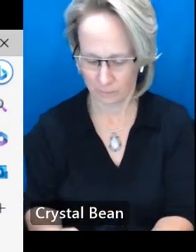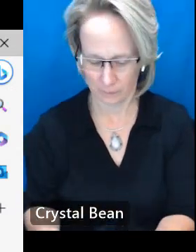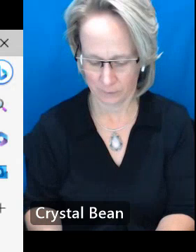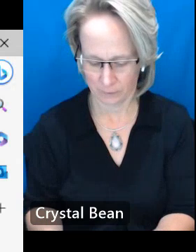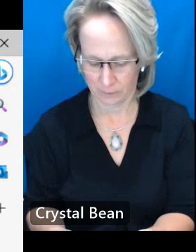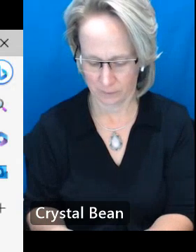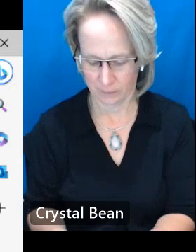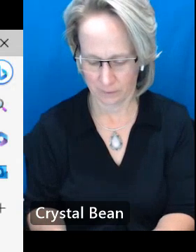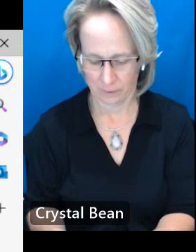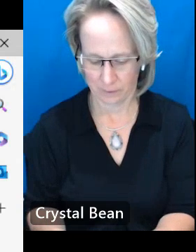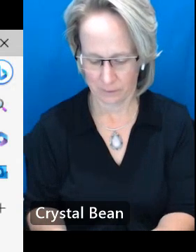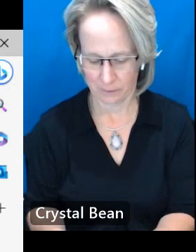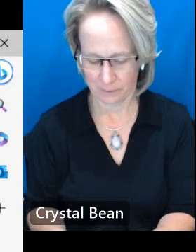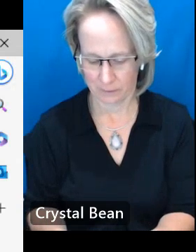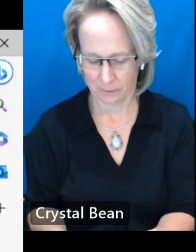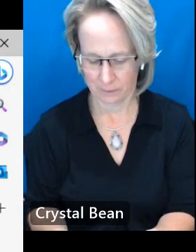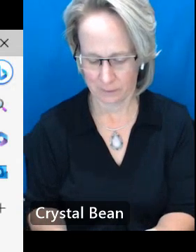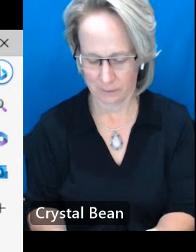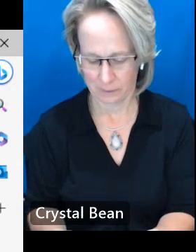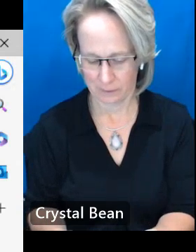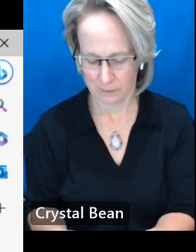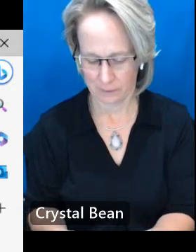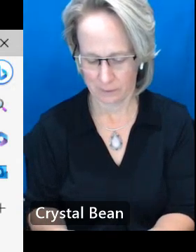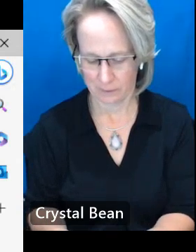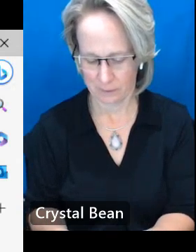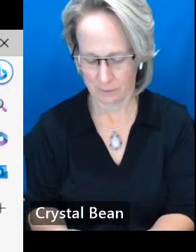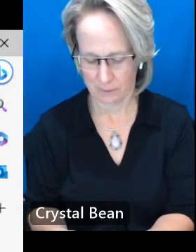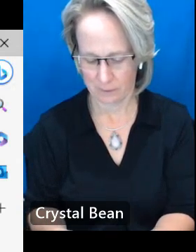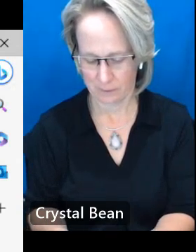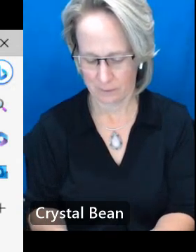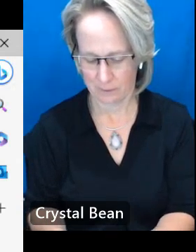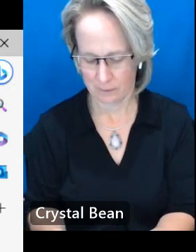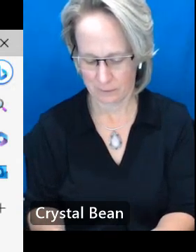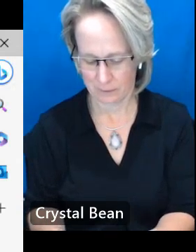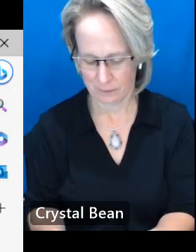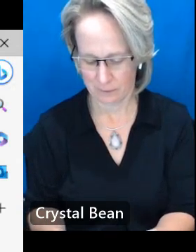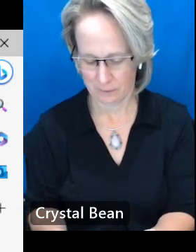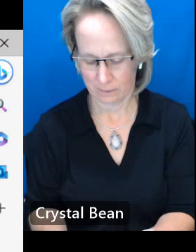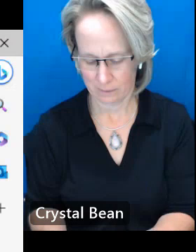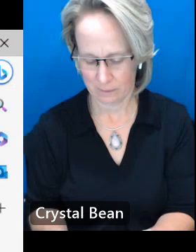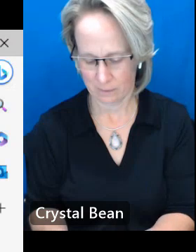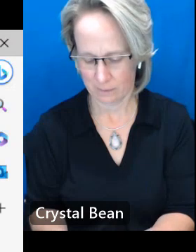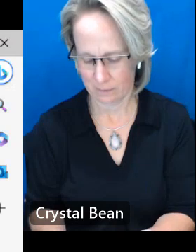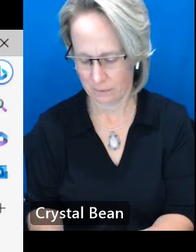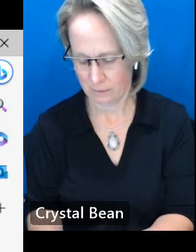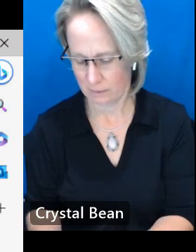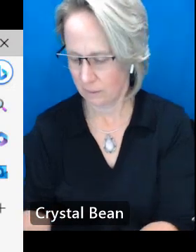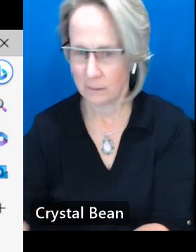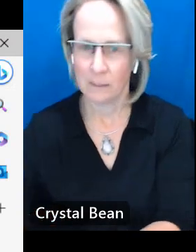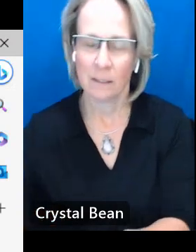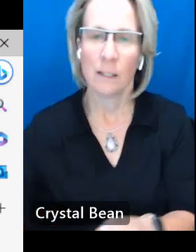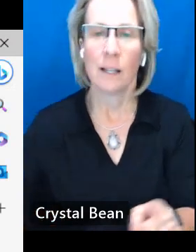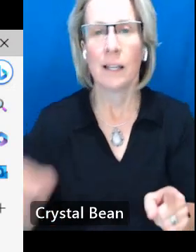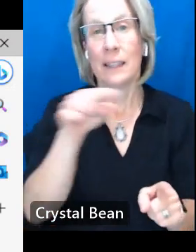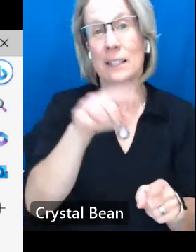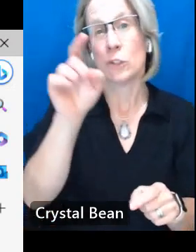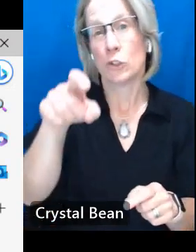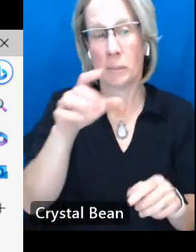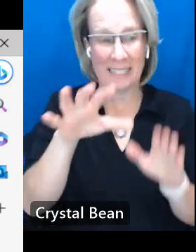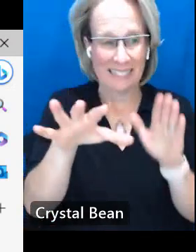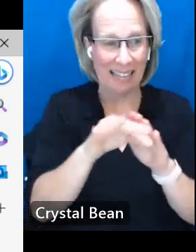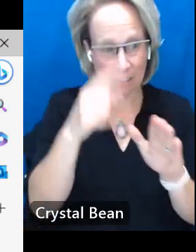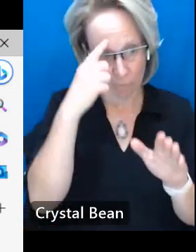so if you're going to add a new value, then first you're always going to just select your business unit, or it should be selected for you. Again, at DFA,